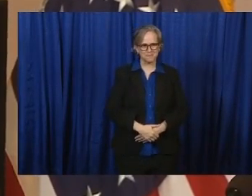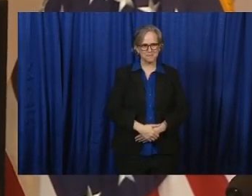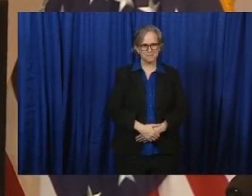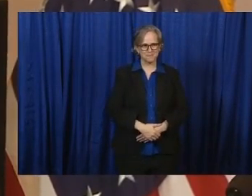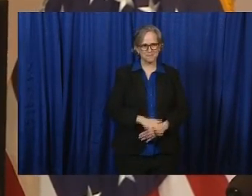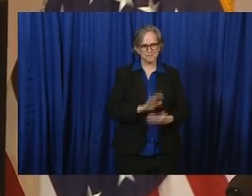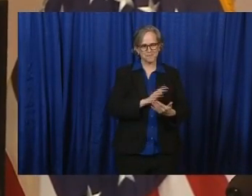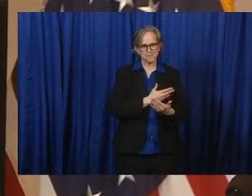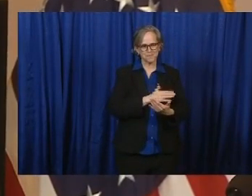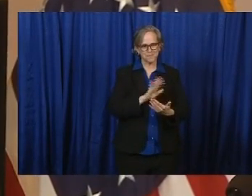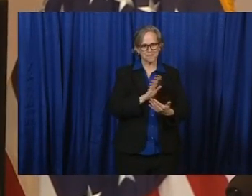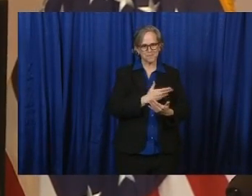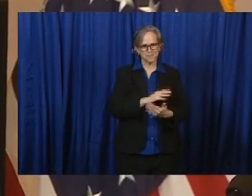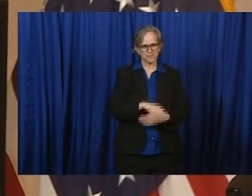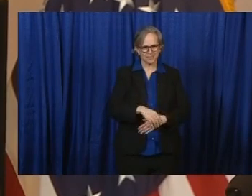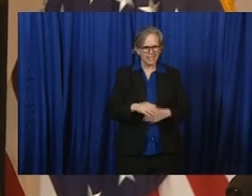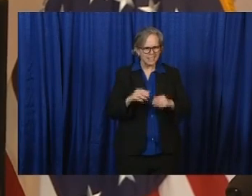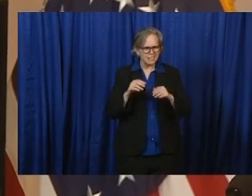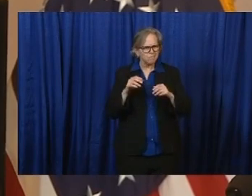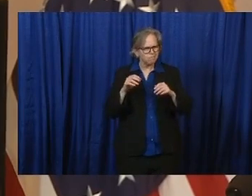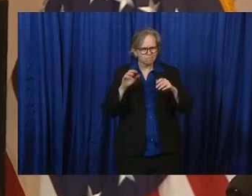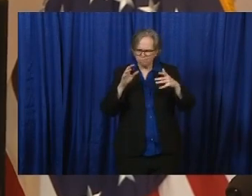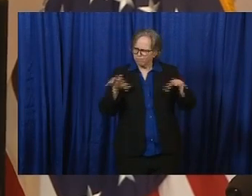Keep up the great work.